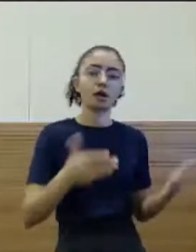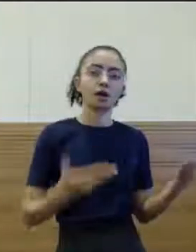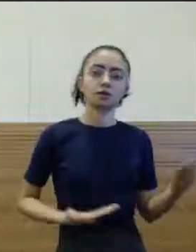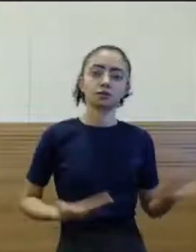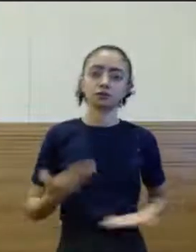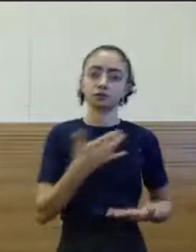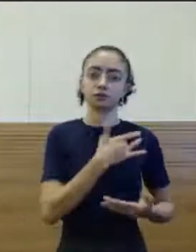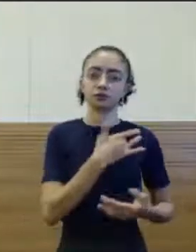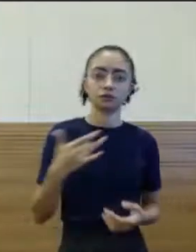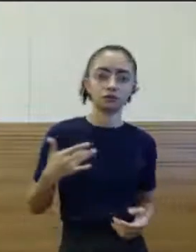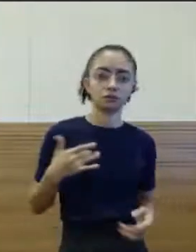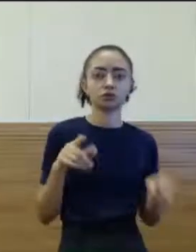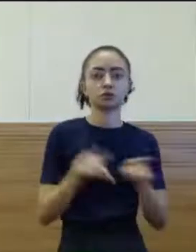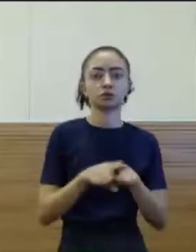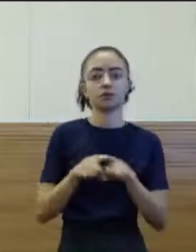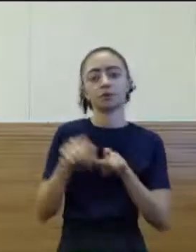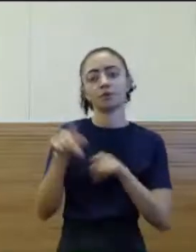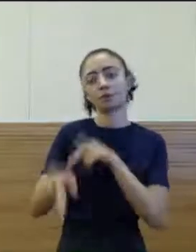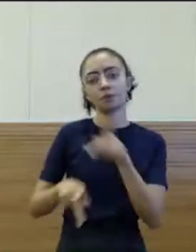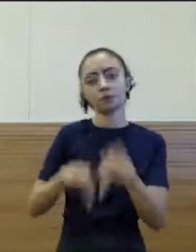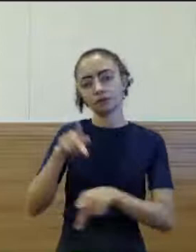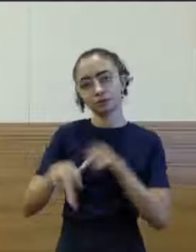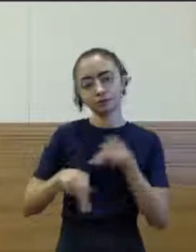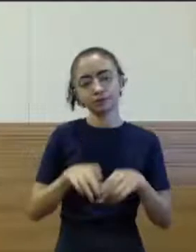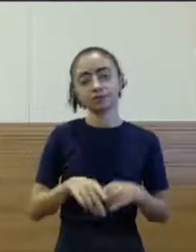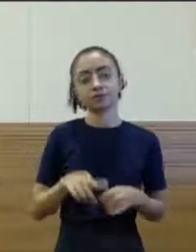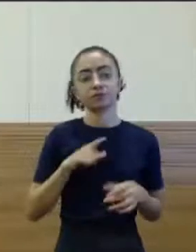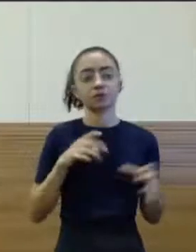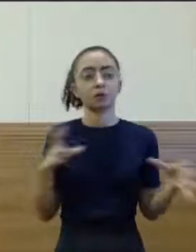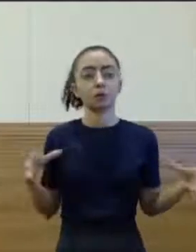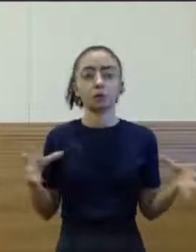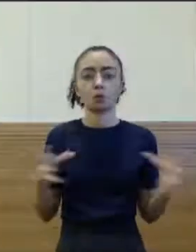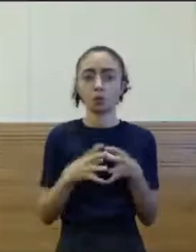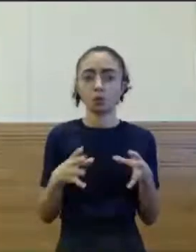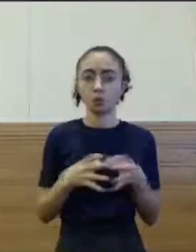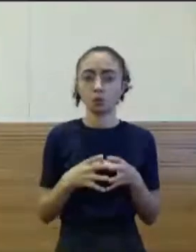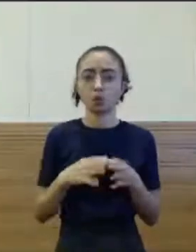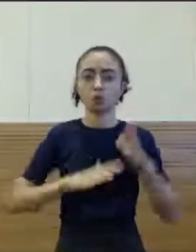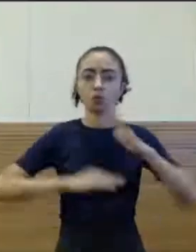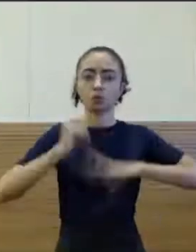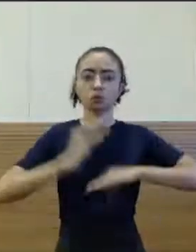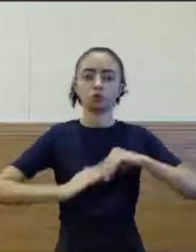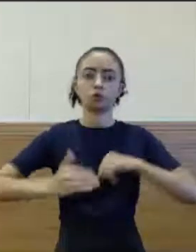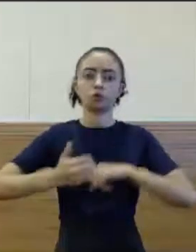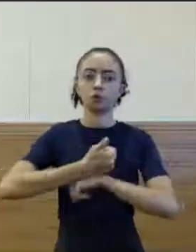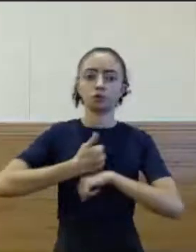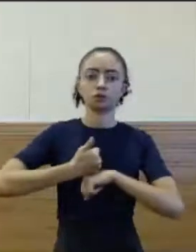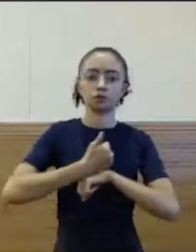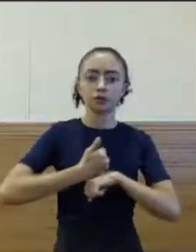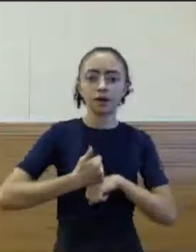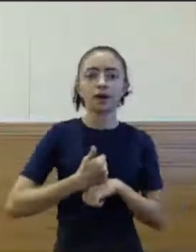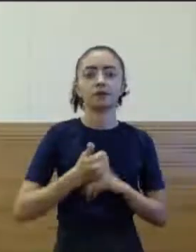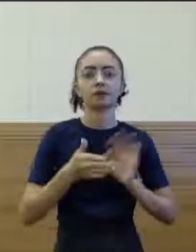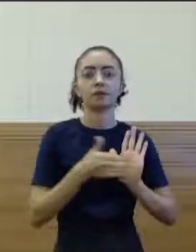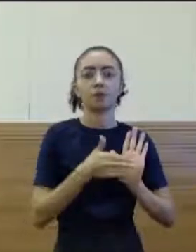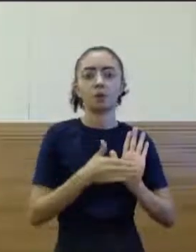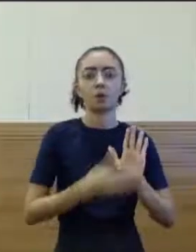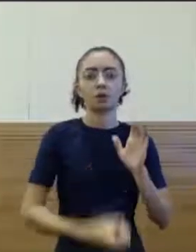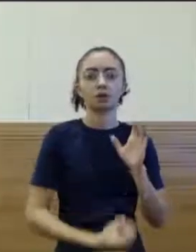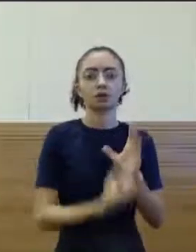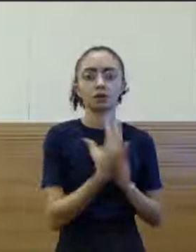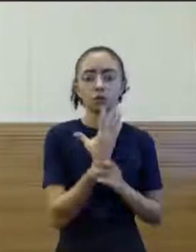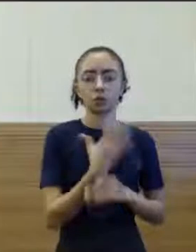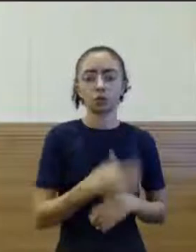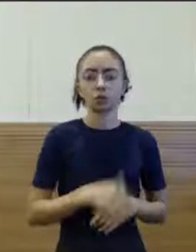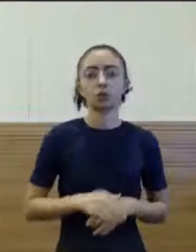of elaboration that came from an expert committee that elaborated the proposal. In this committee